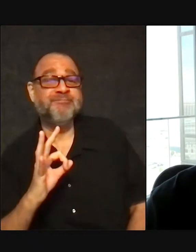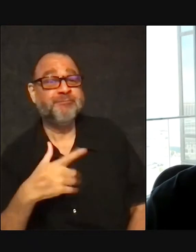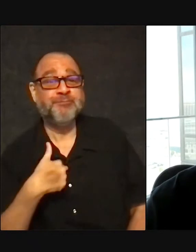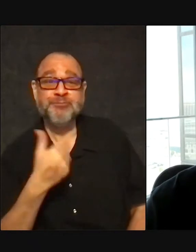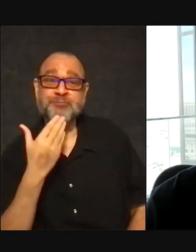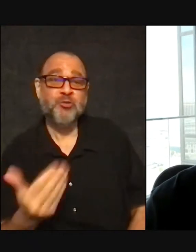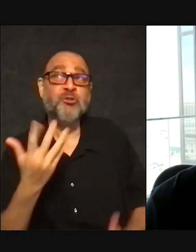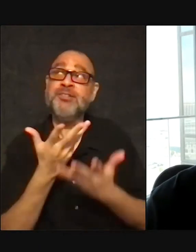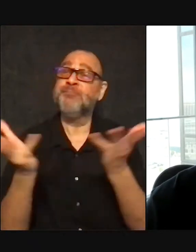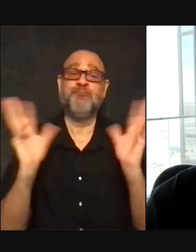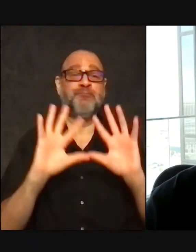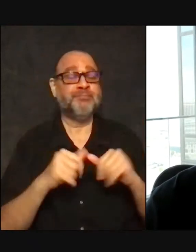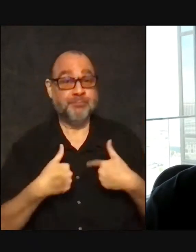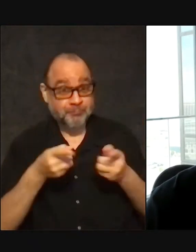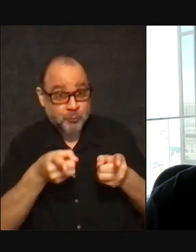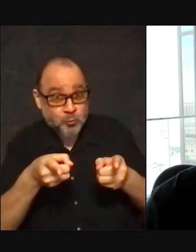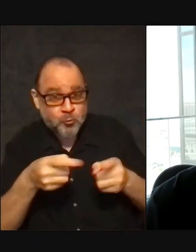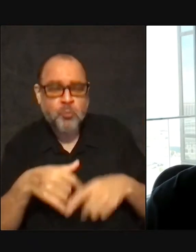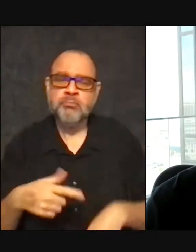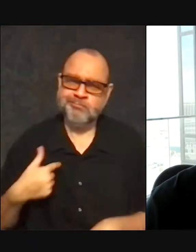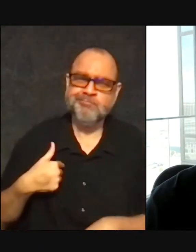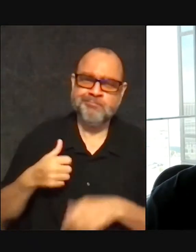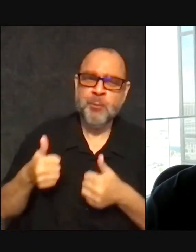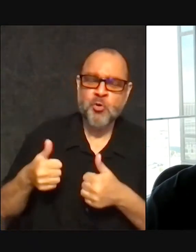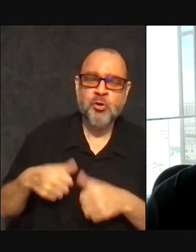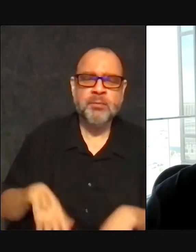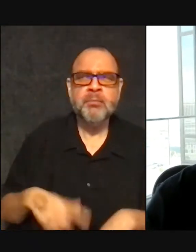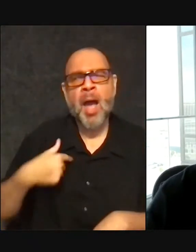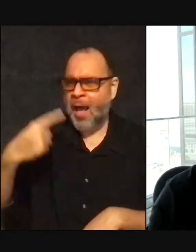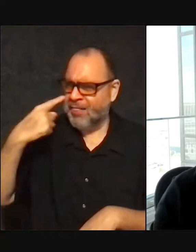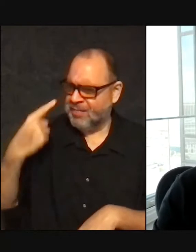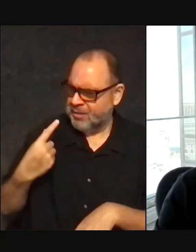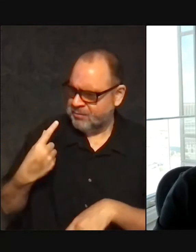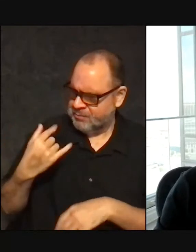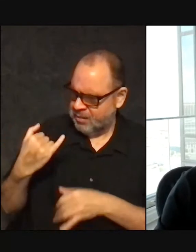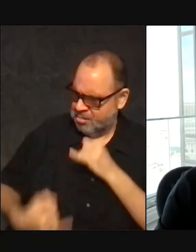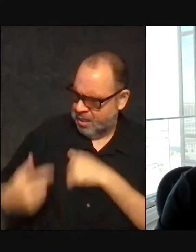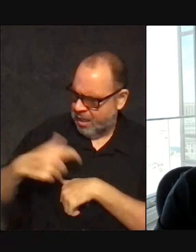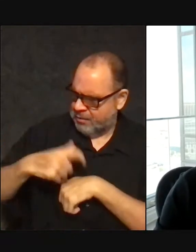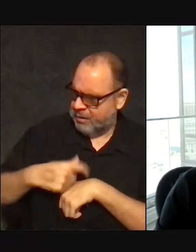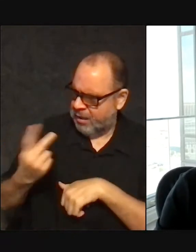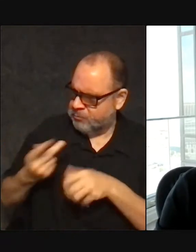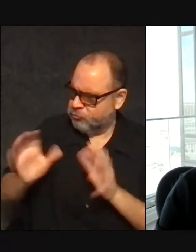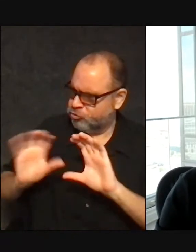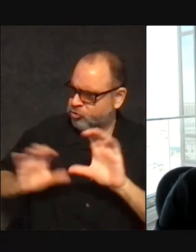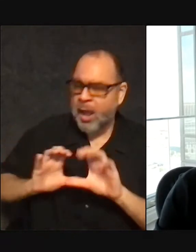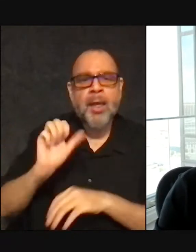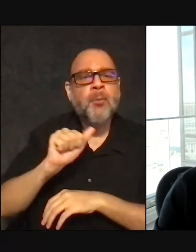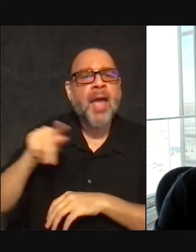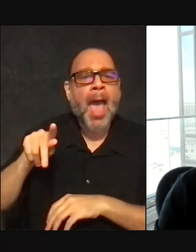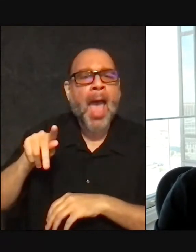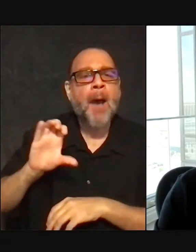I think the last time we actually chatted was actually on Clubhouse, or was in the same room. It was on